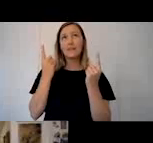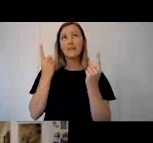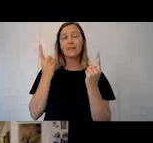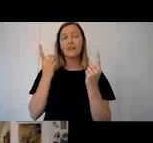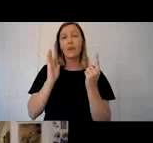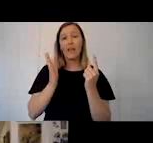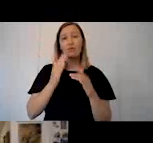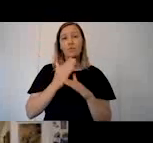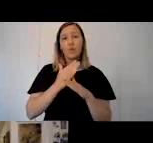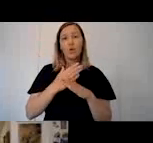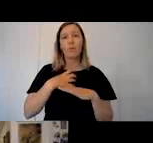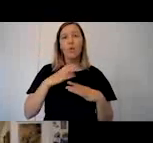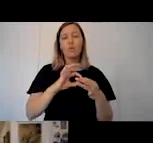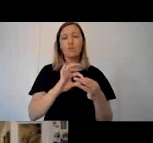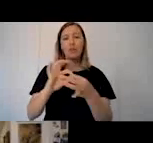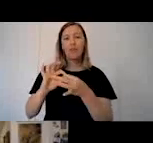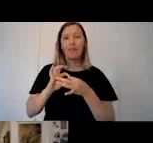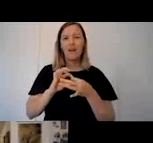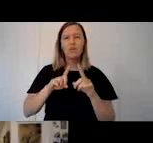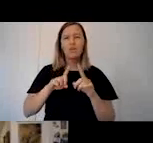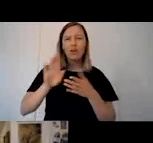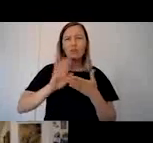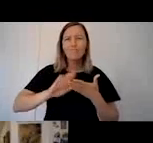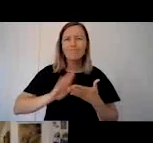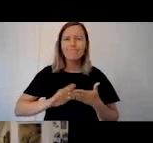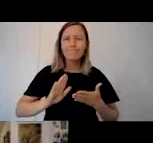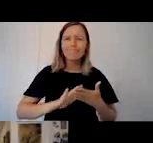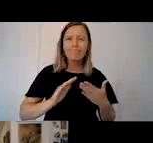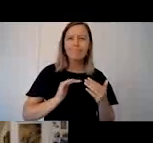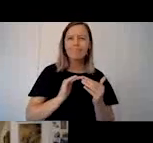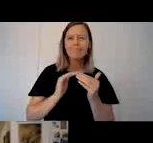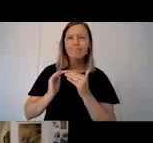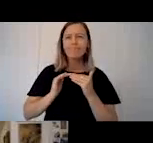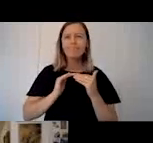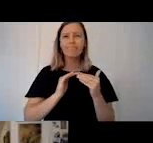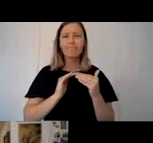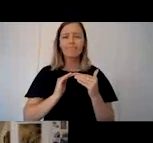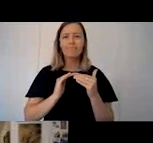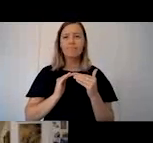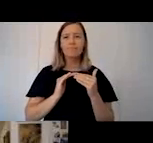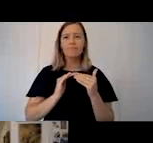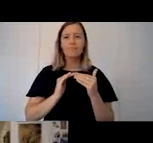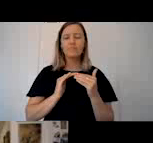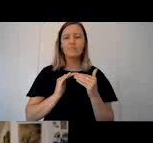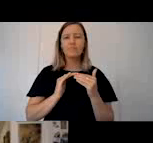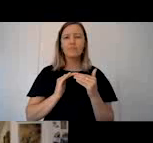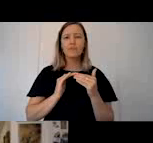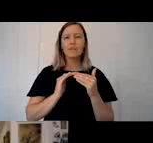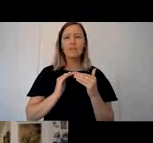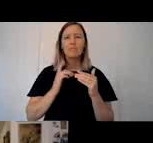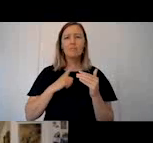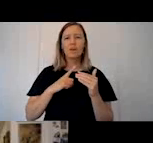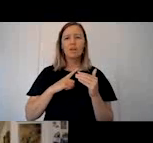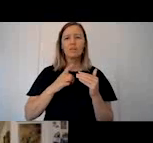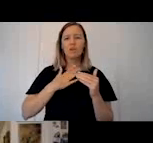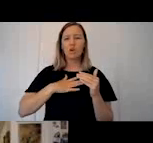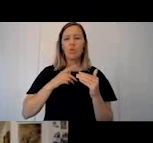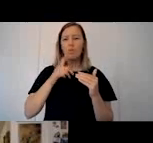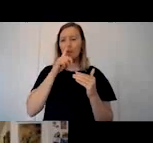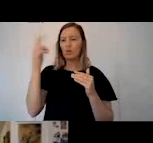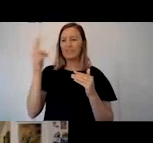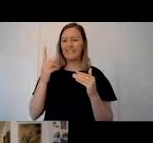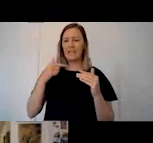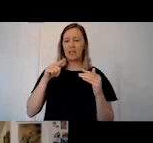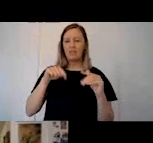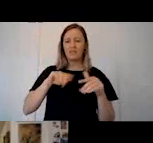work more together, try to iron things out in a way that we don't look so divided. And I think we've